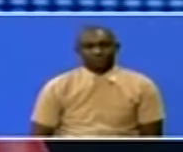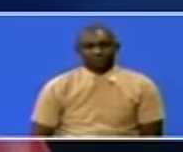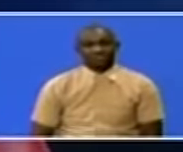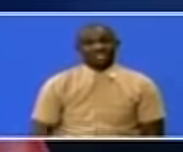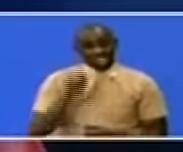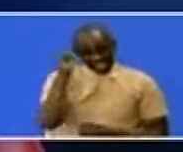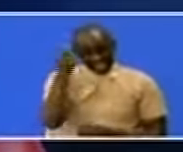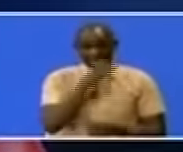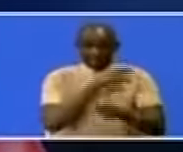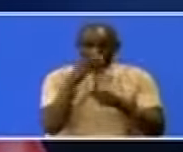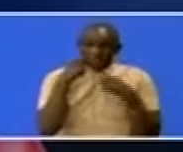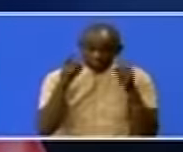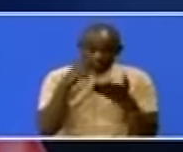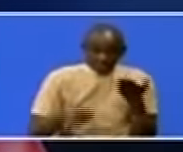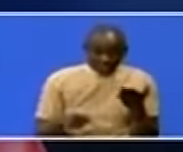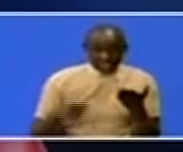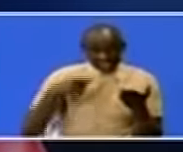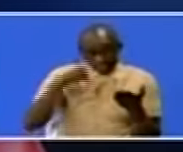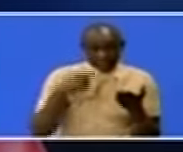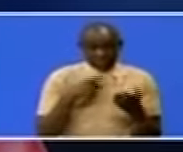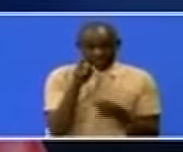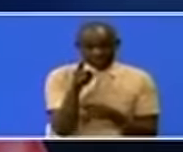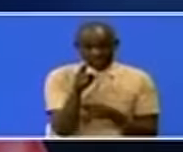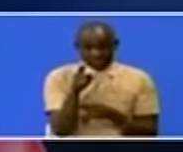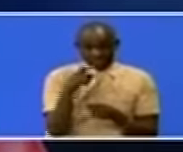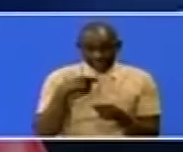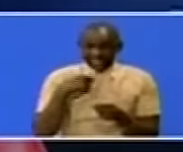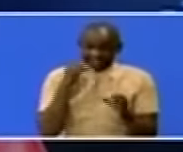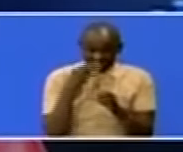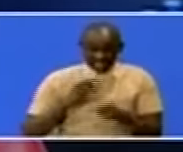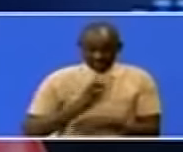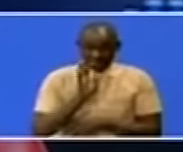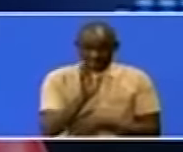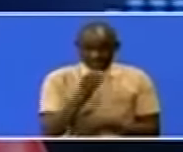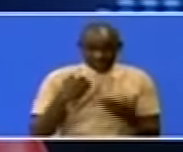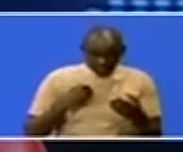Kenya Power has announced a 1.14 billion shillings loss in its half-year results to